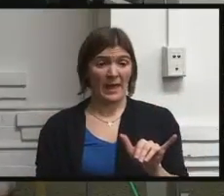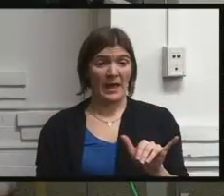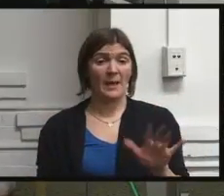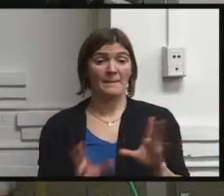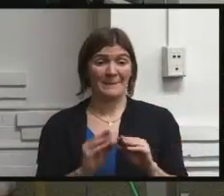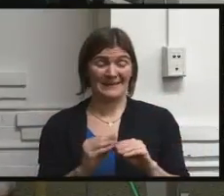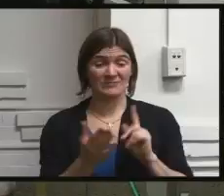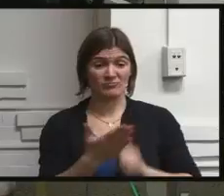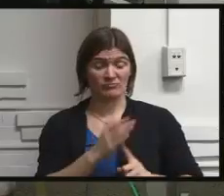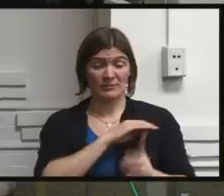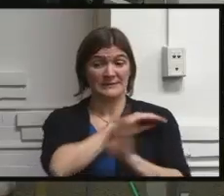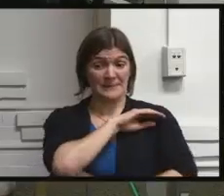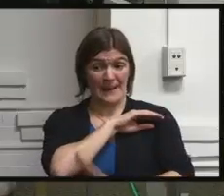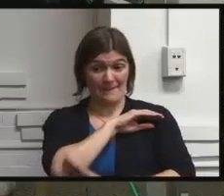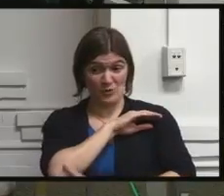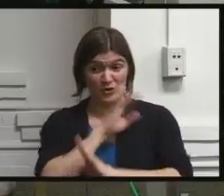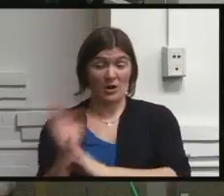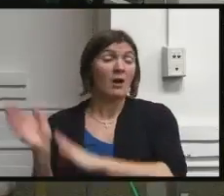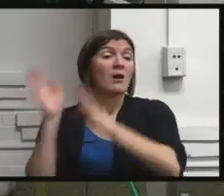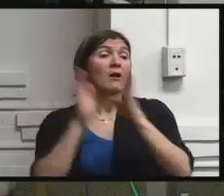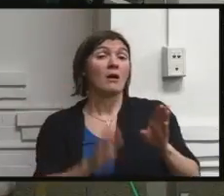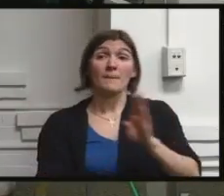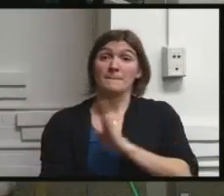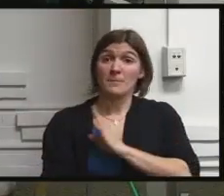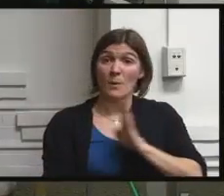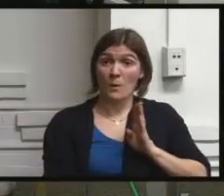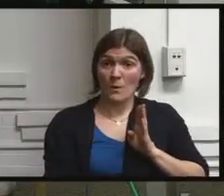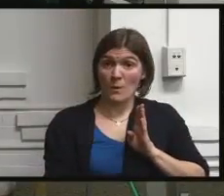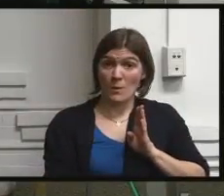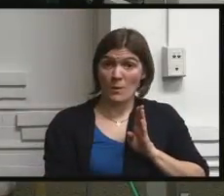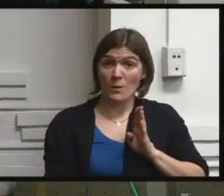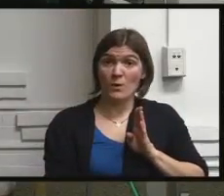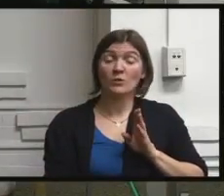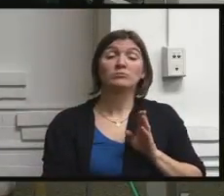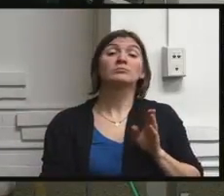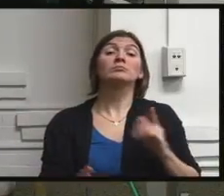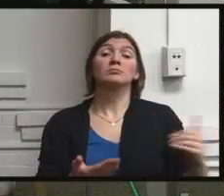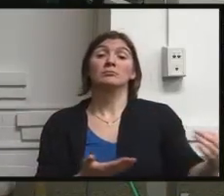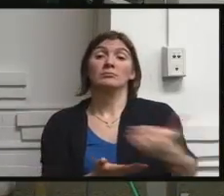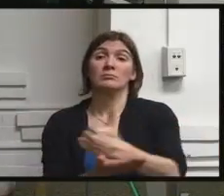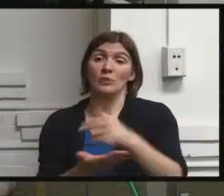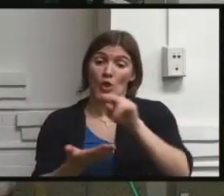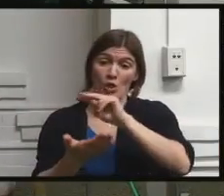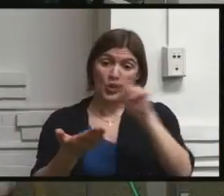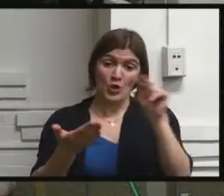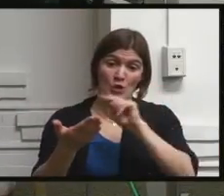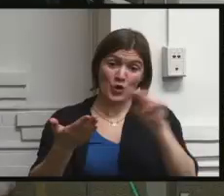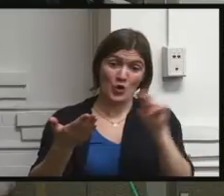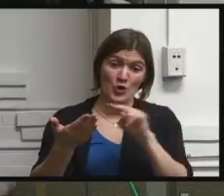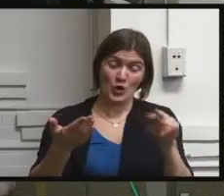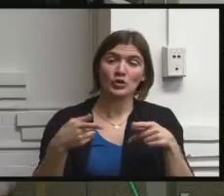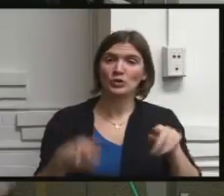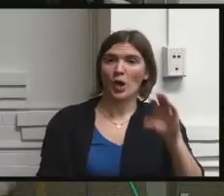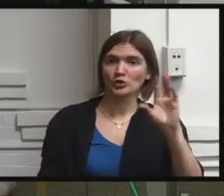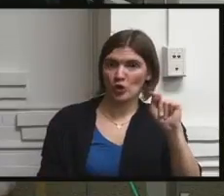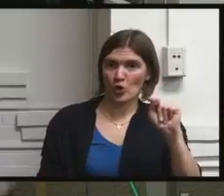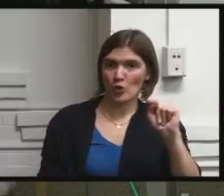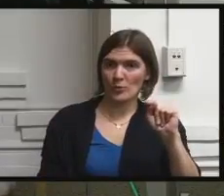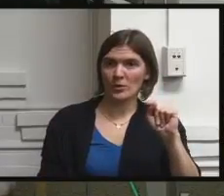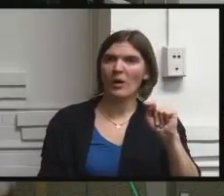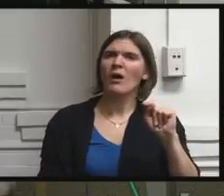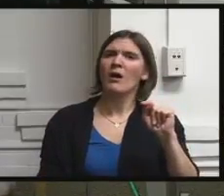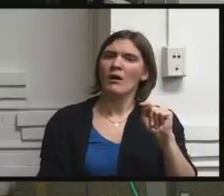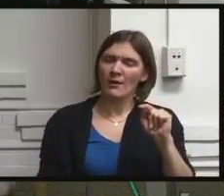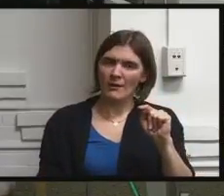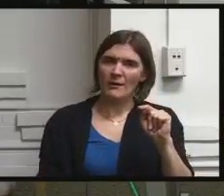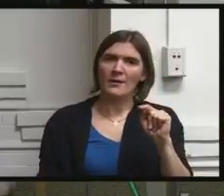mid-September. The board itself, the board of directors, reviewed that information during the course of October. And one of